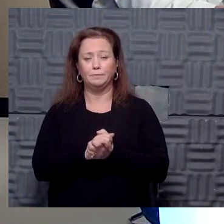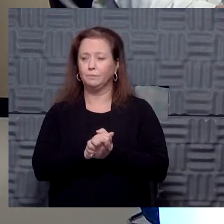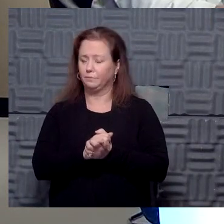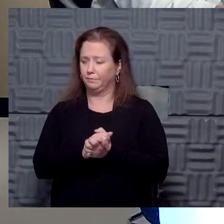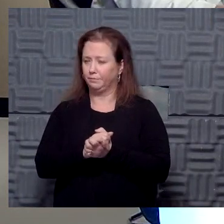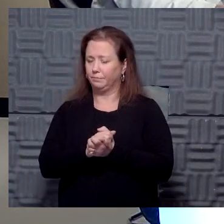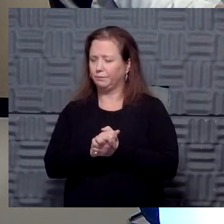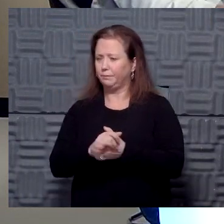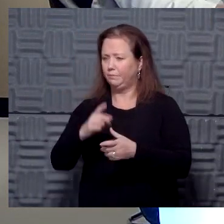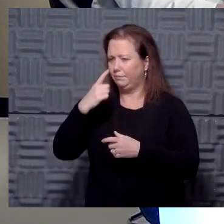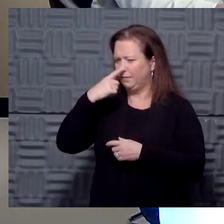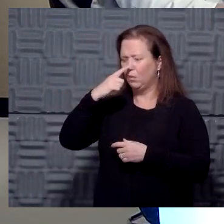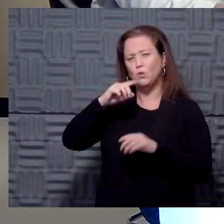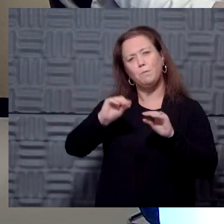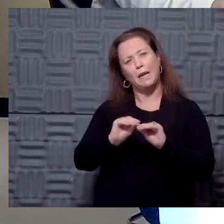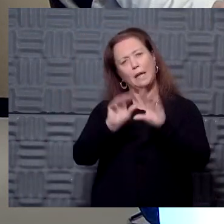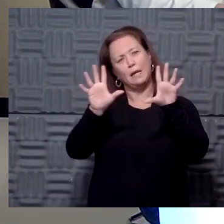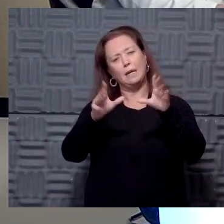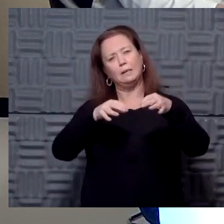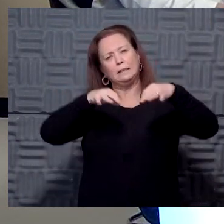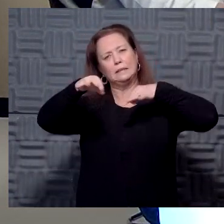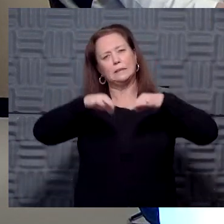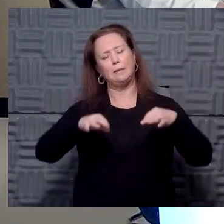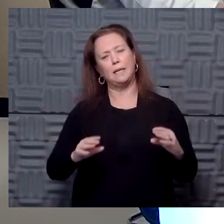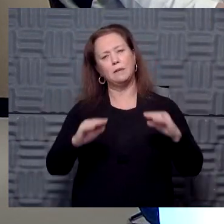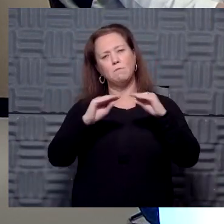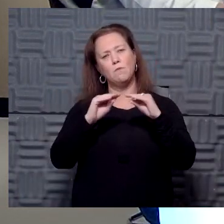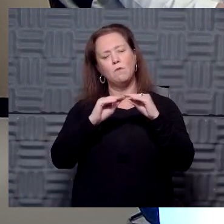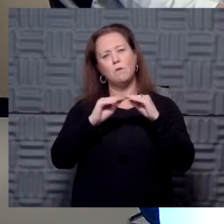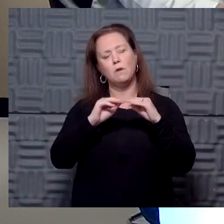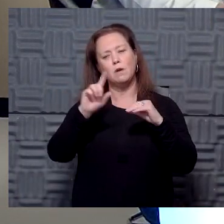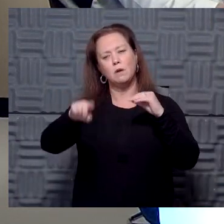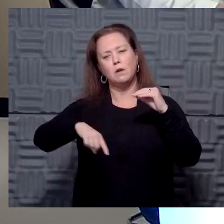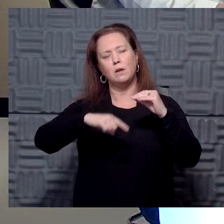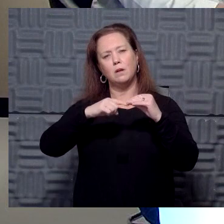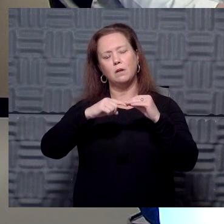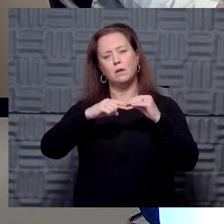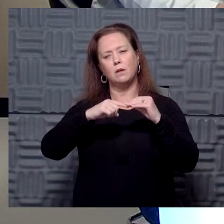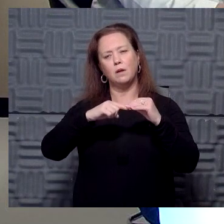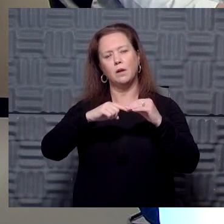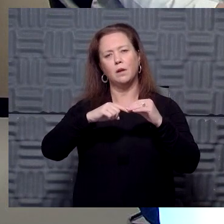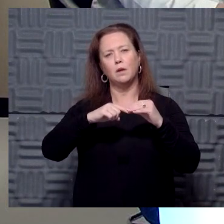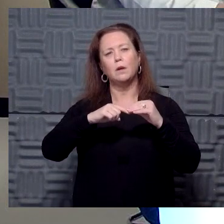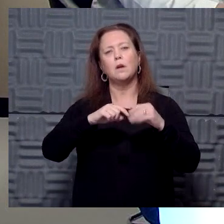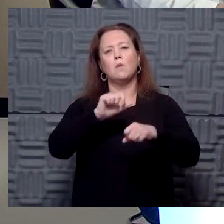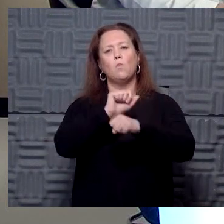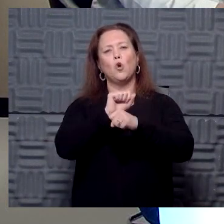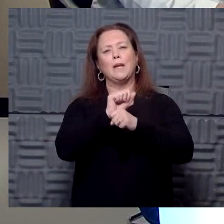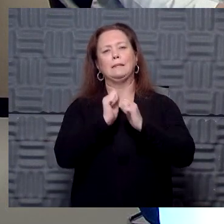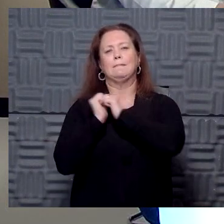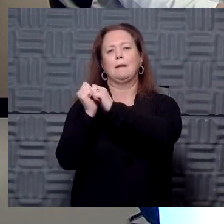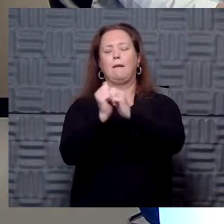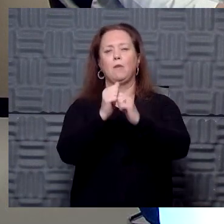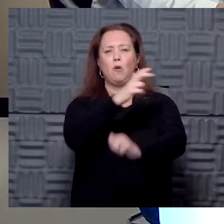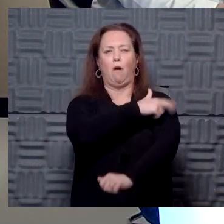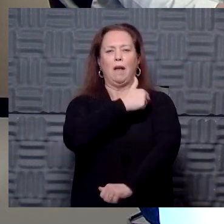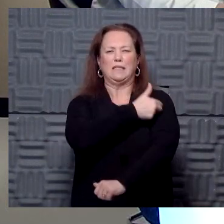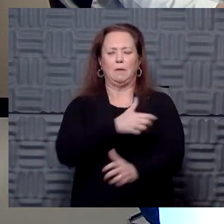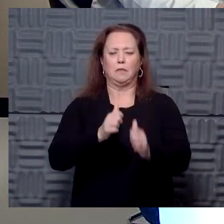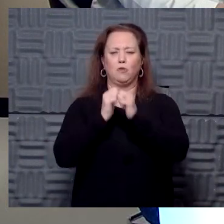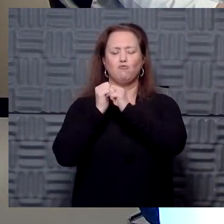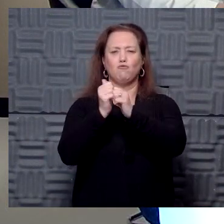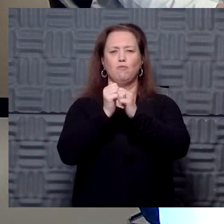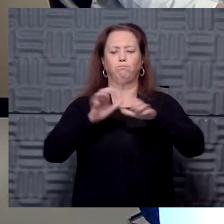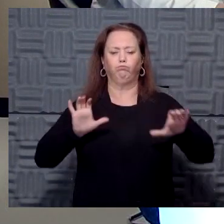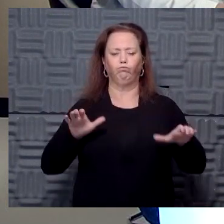Can you guys tell us a little bit about the collaboration across hospitals as a group, as a market